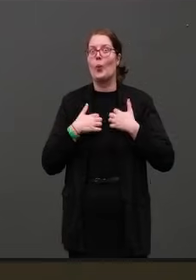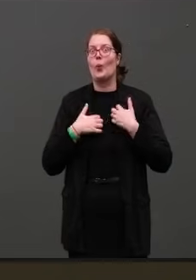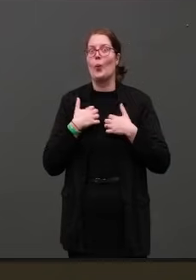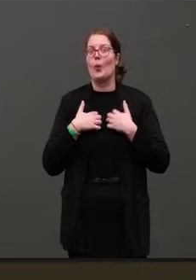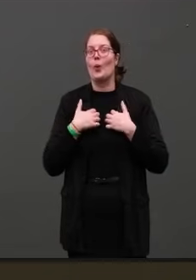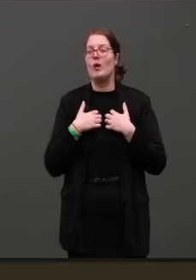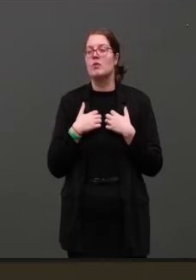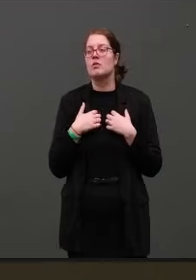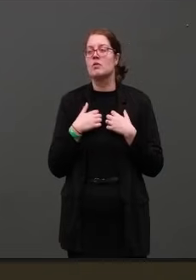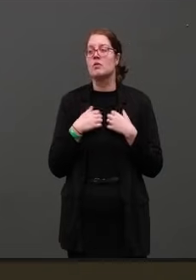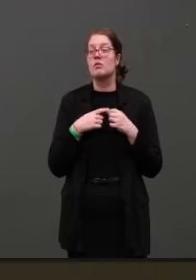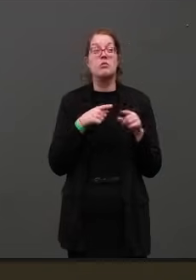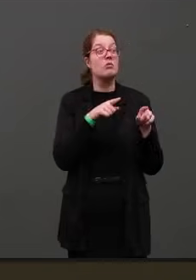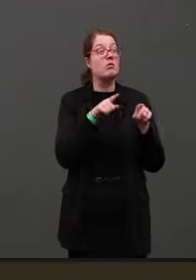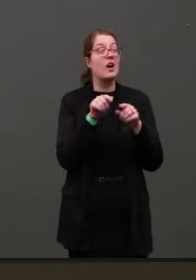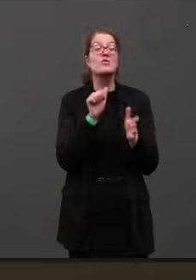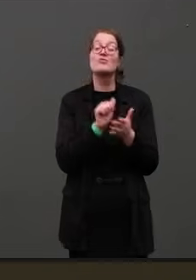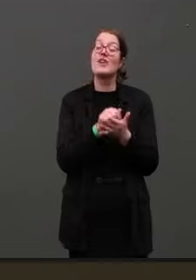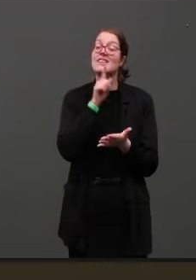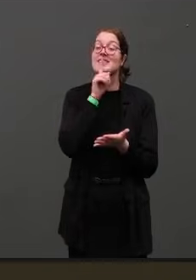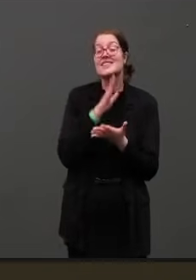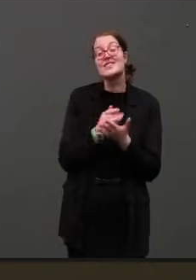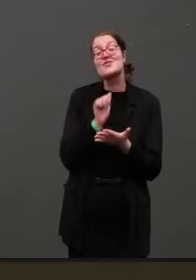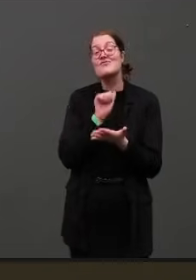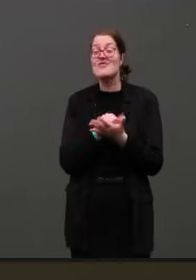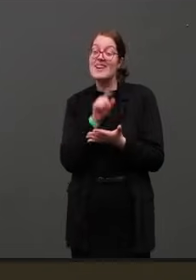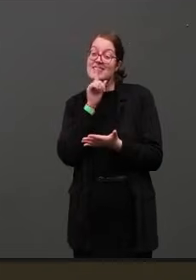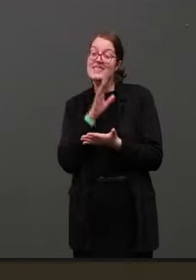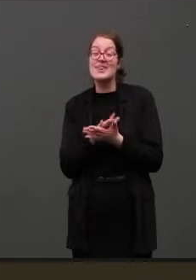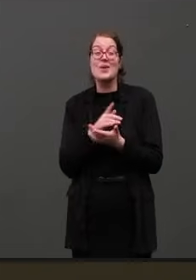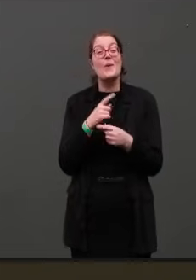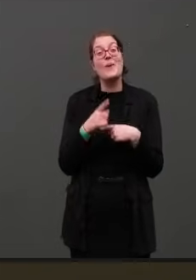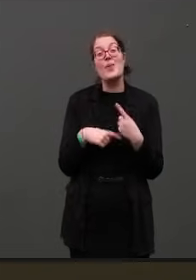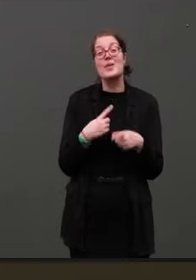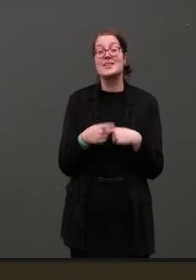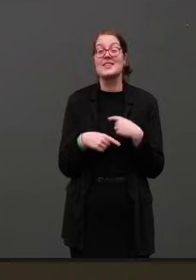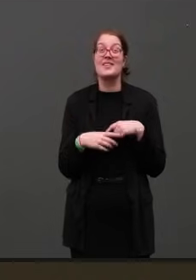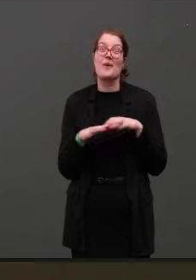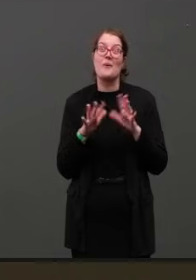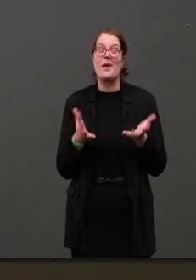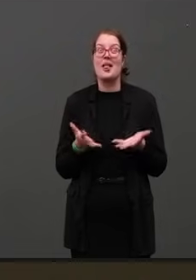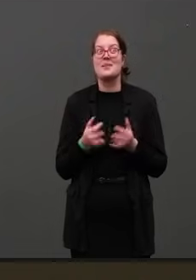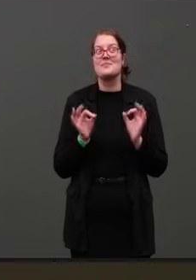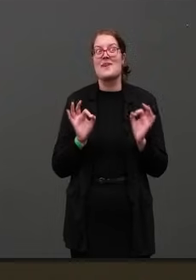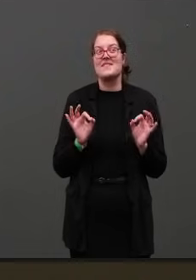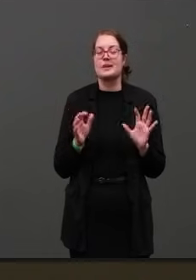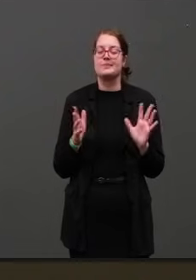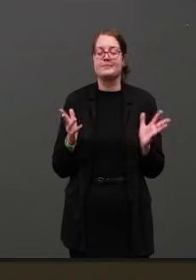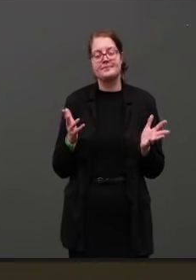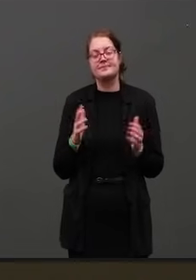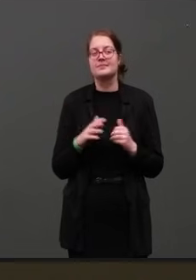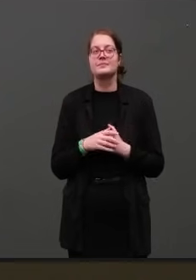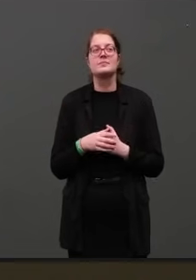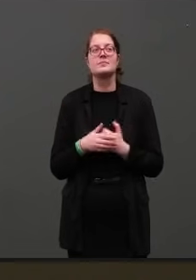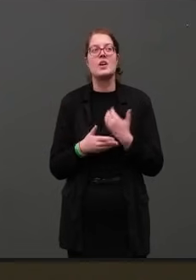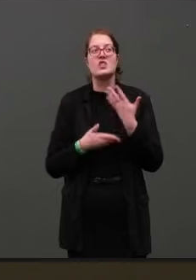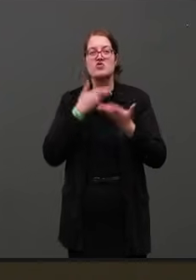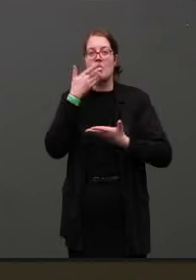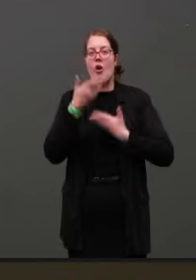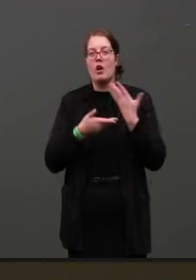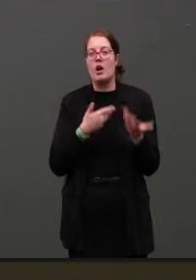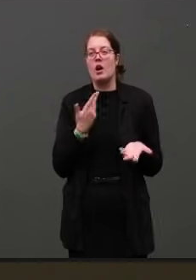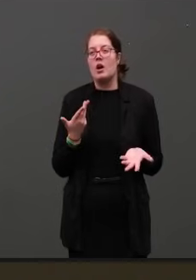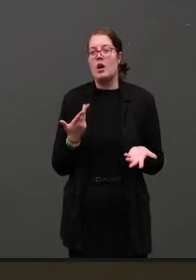right decisions all the time, well, we would live in a much better world. But our stories would be incredibly